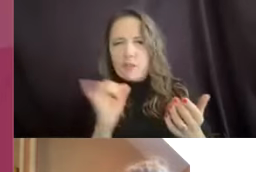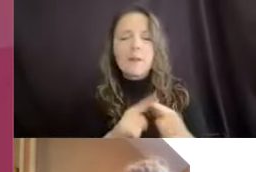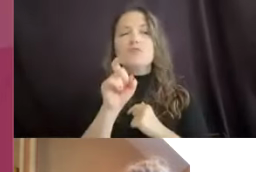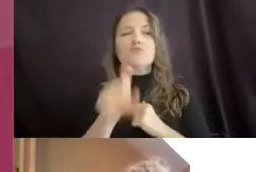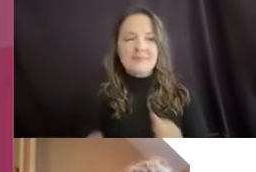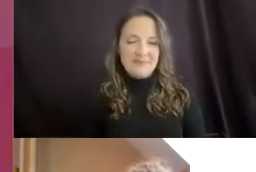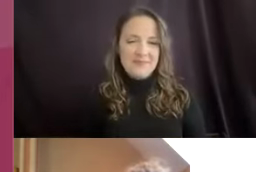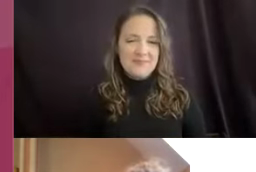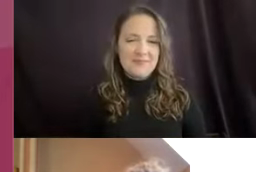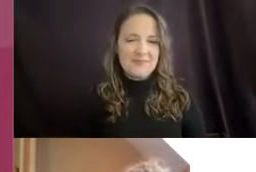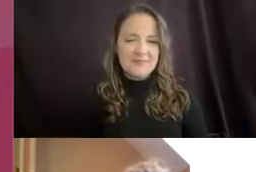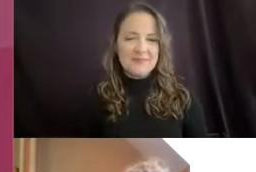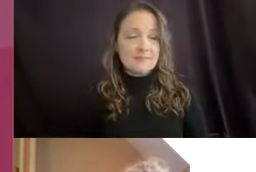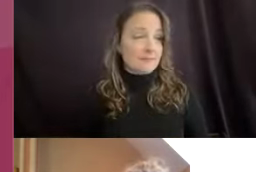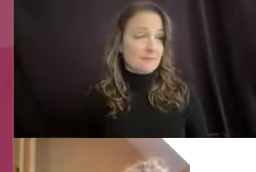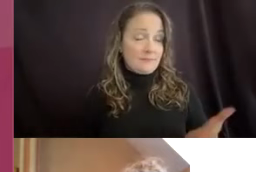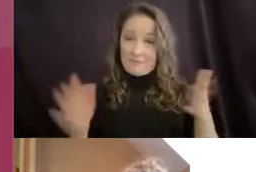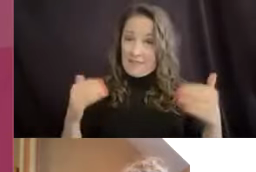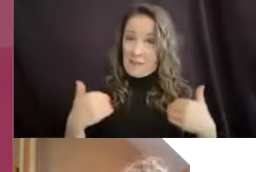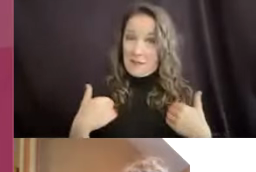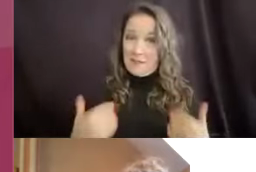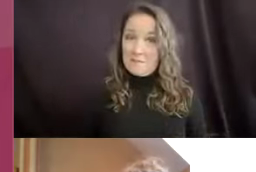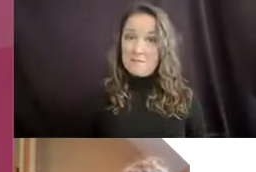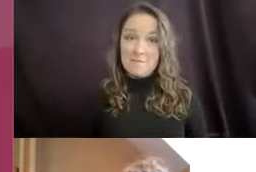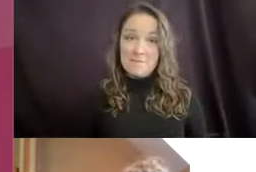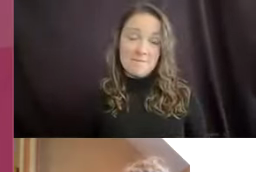But I do want to know, are those conversations happening?